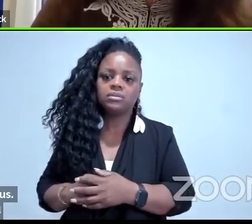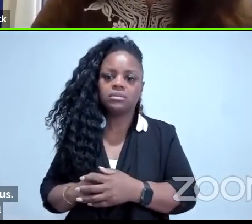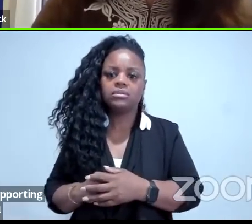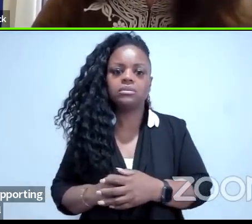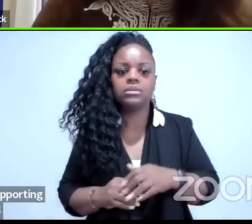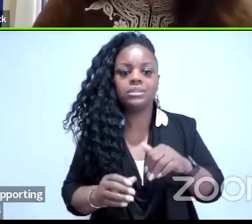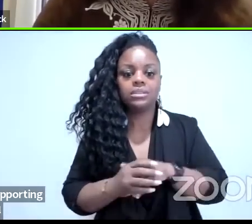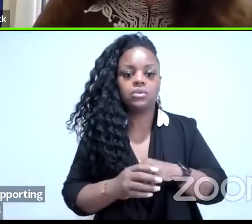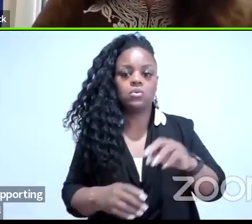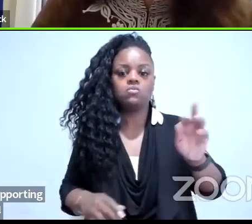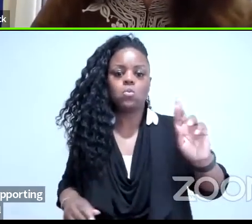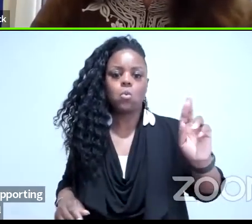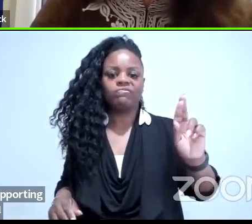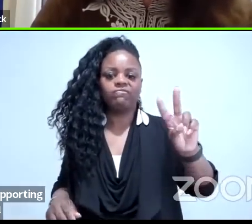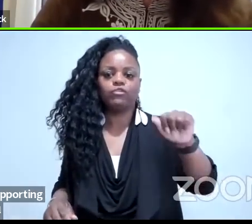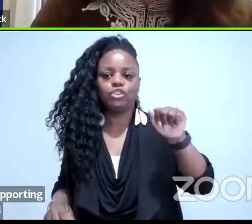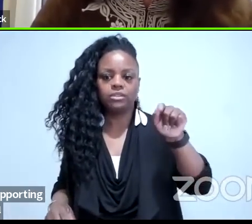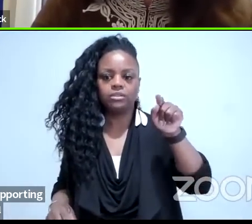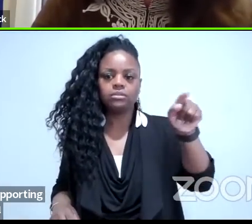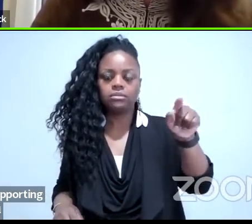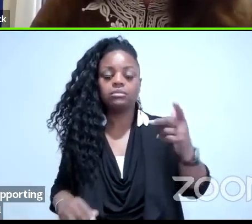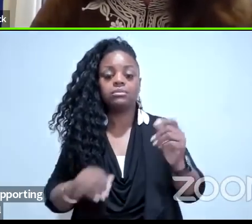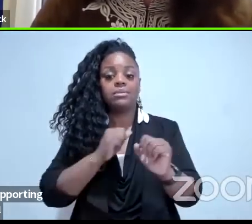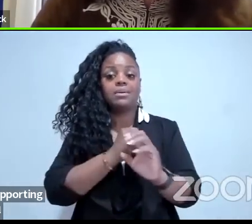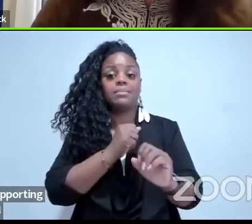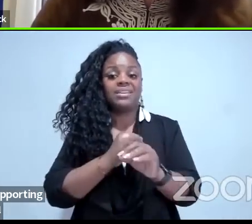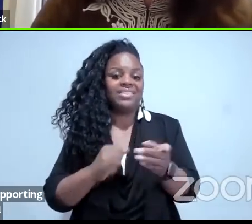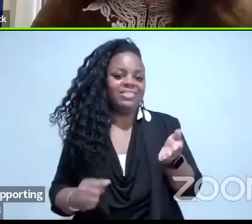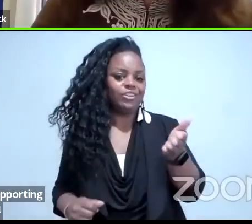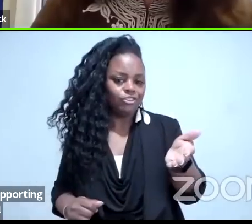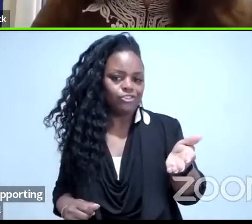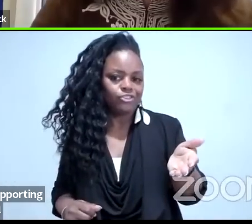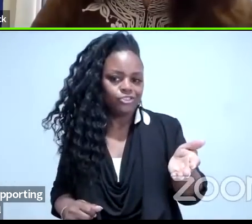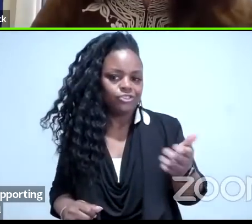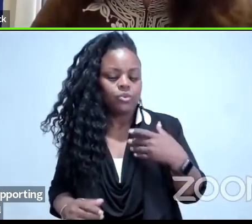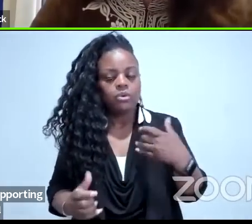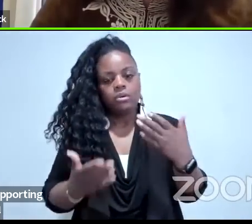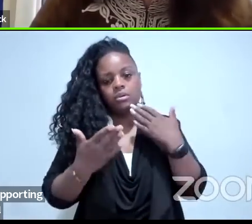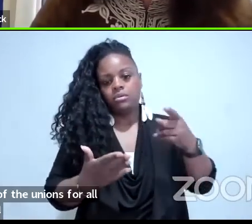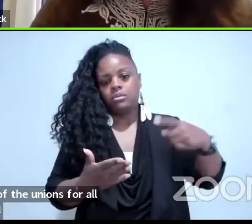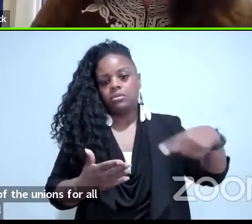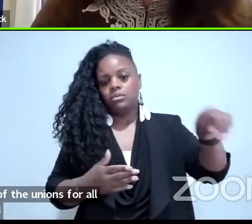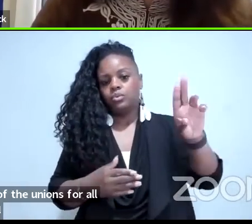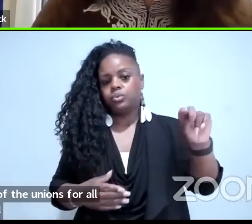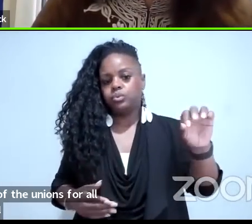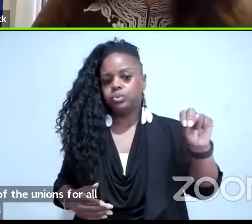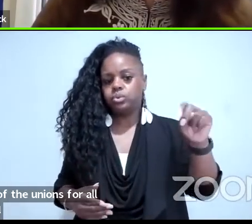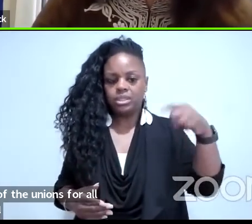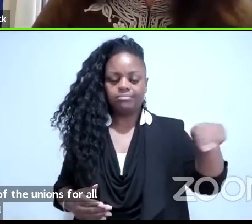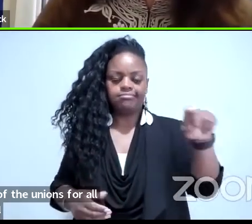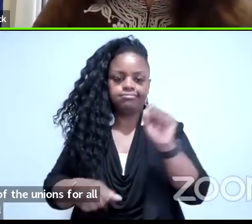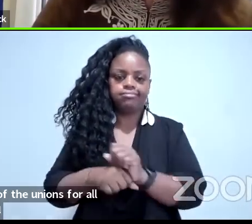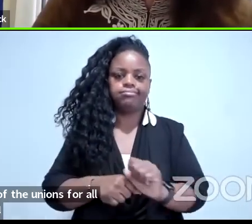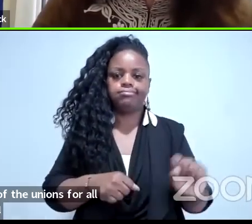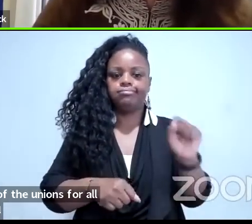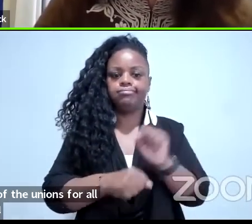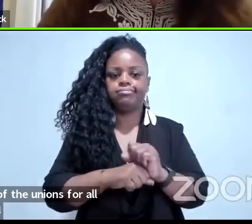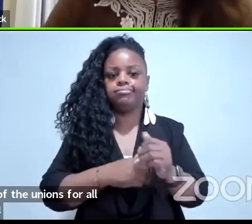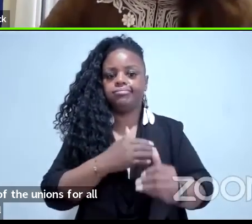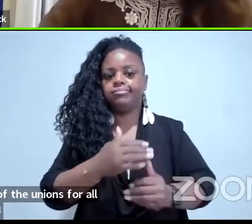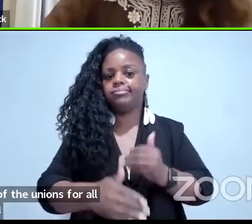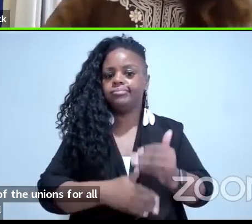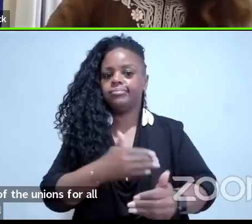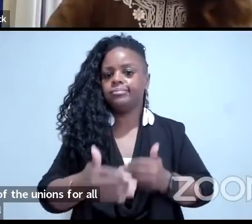for doing everything that y'all have already been doing for us, but I think we're definitely going to have to gear up because, you know, we can't let Starbucks keep getting away with union